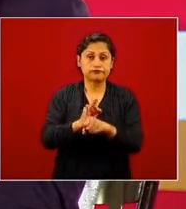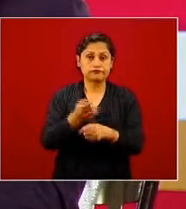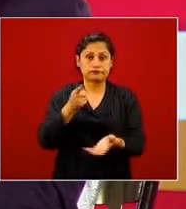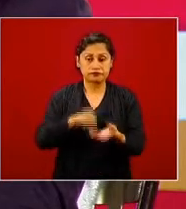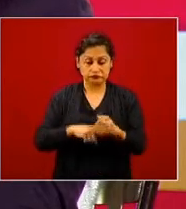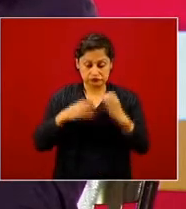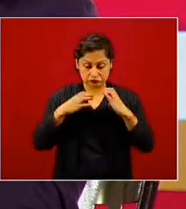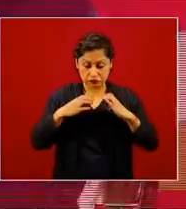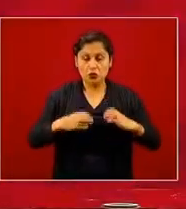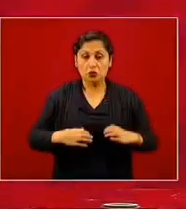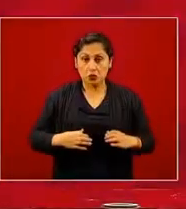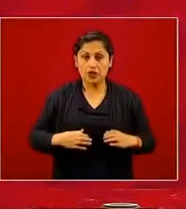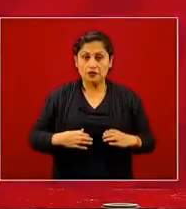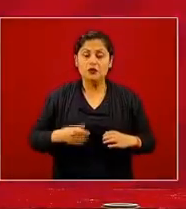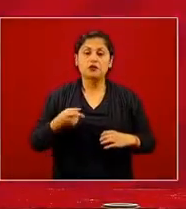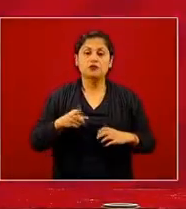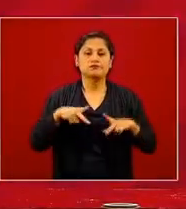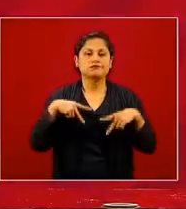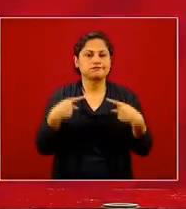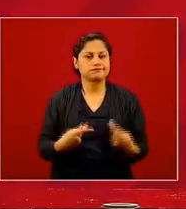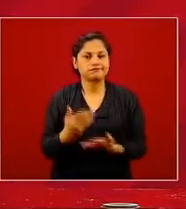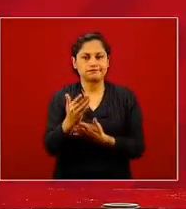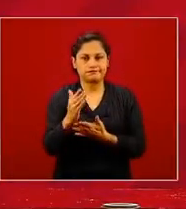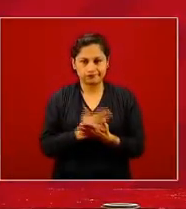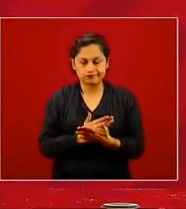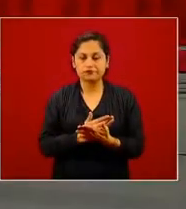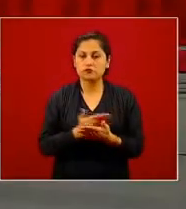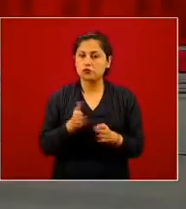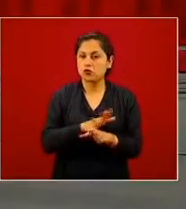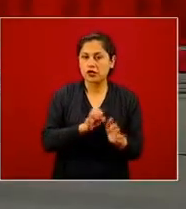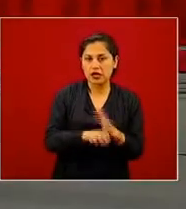The immunosuppression when